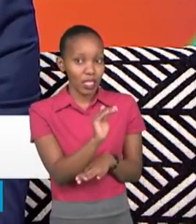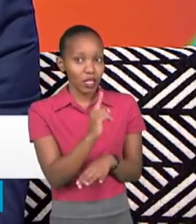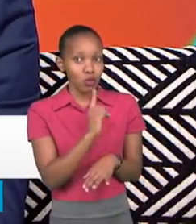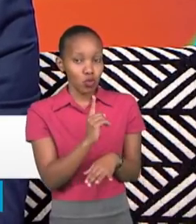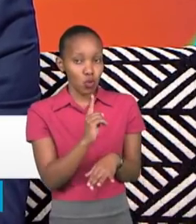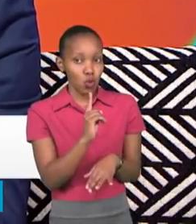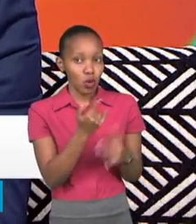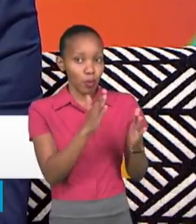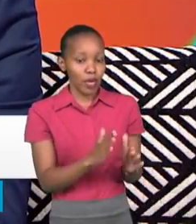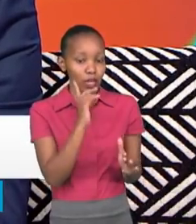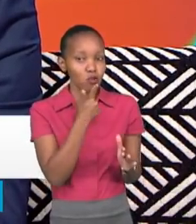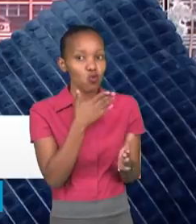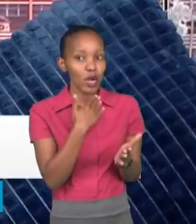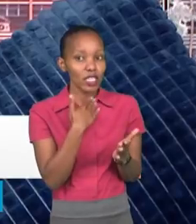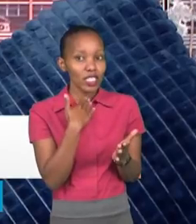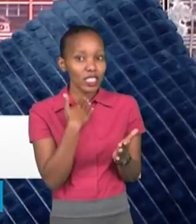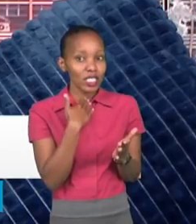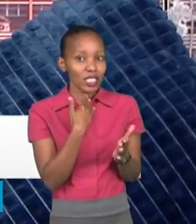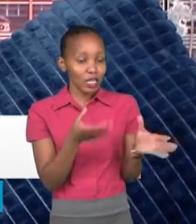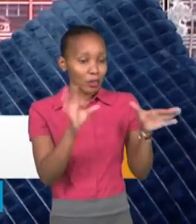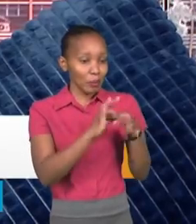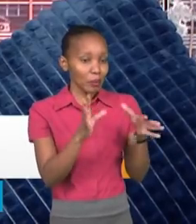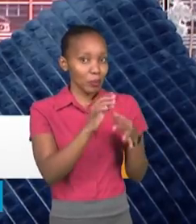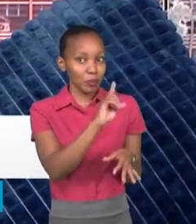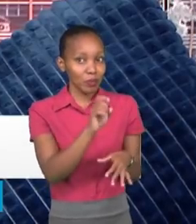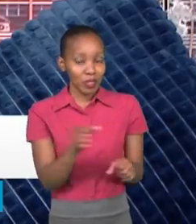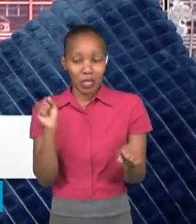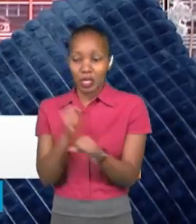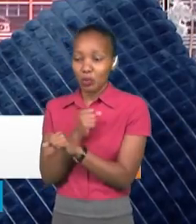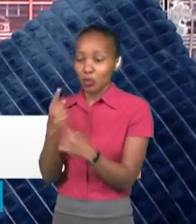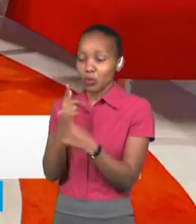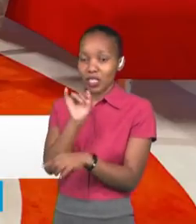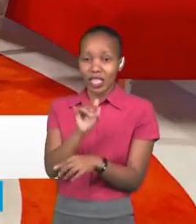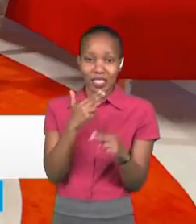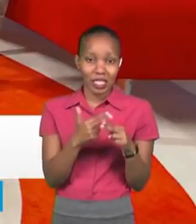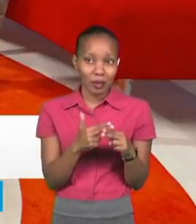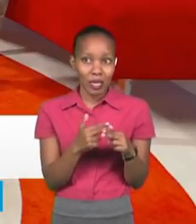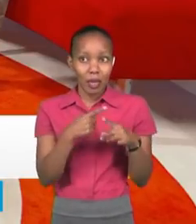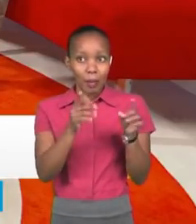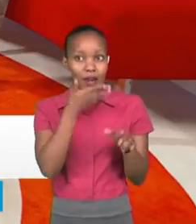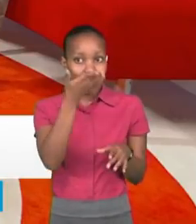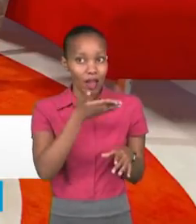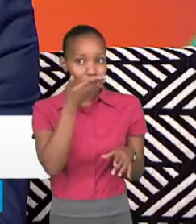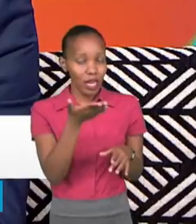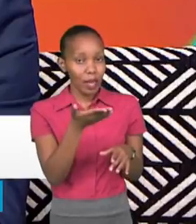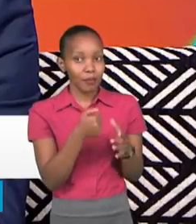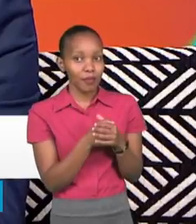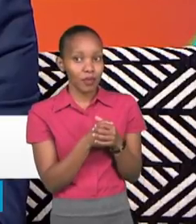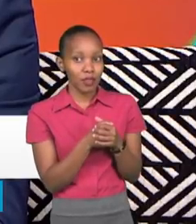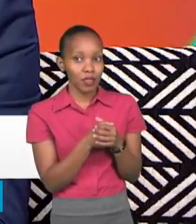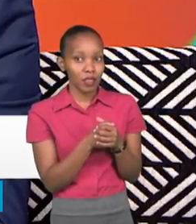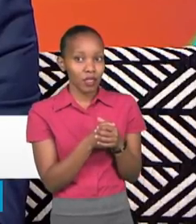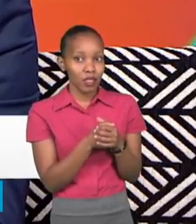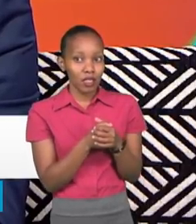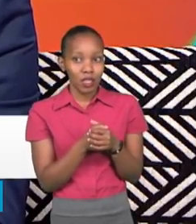are the players you want to sign? Wow. Interesting. I know you can't mention that on air. But still, yeah. Just to answer you, he's mentioned that he'll be signing